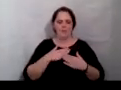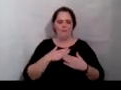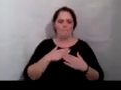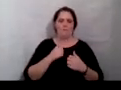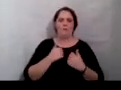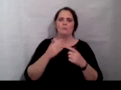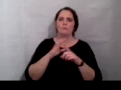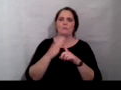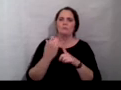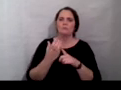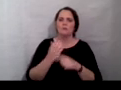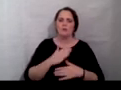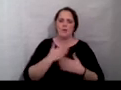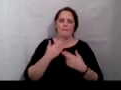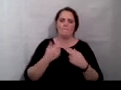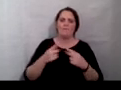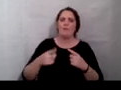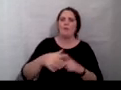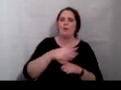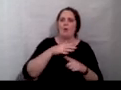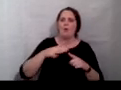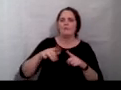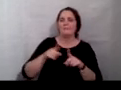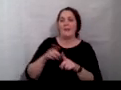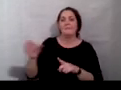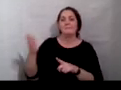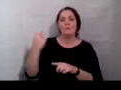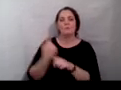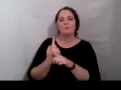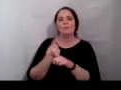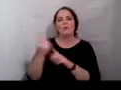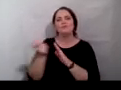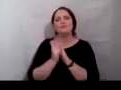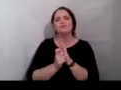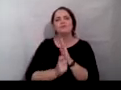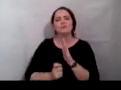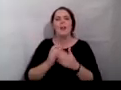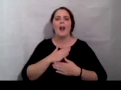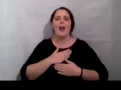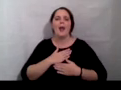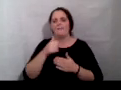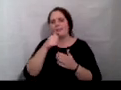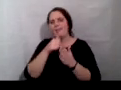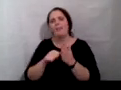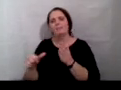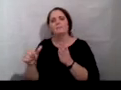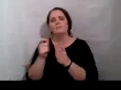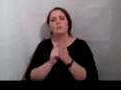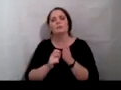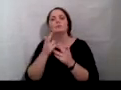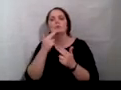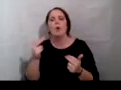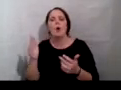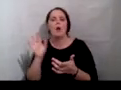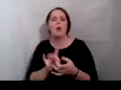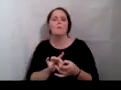terms of that ecology. We struggle for that. To call it a love letter is I think quite difficult.